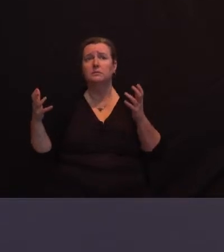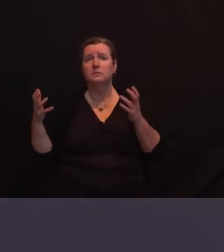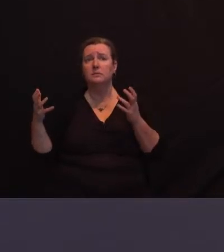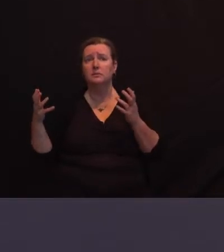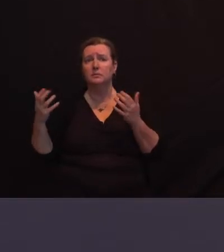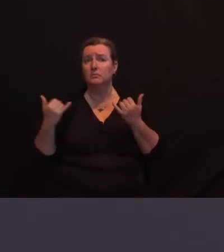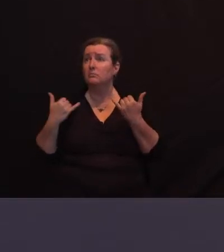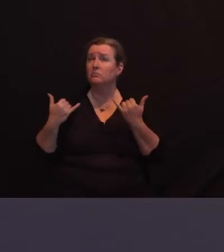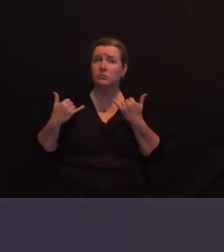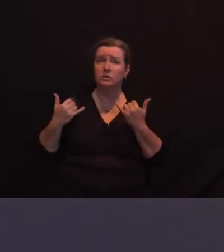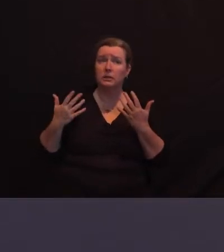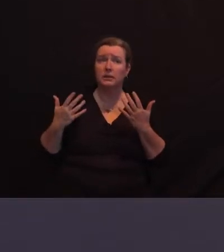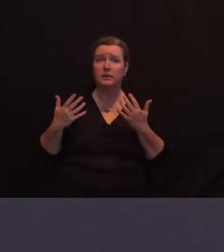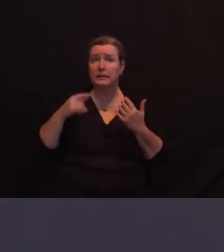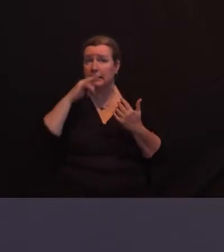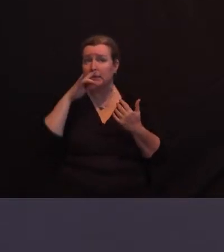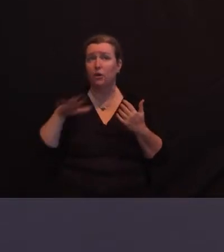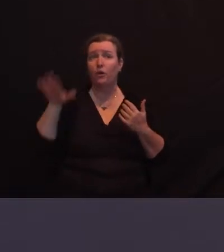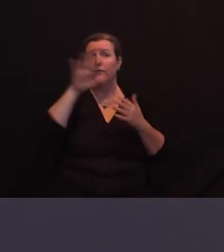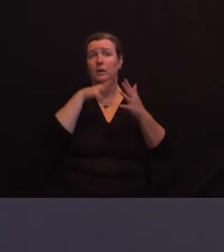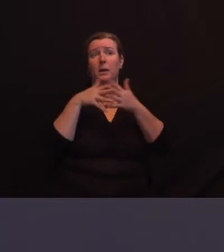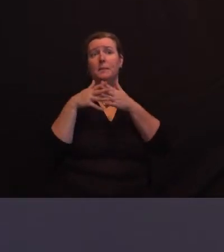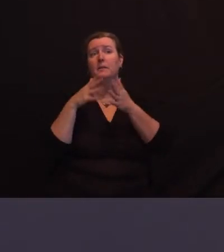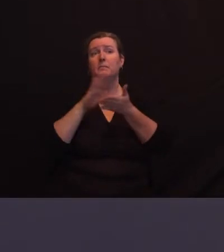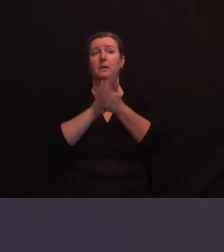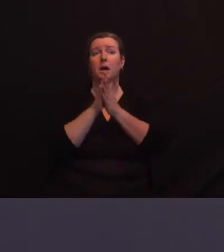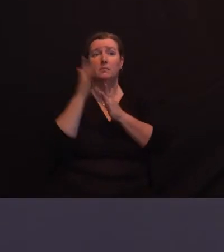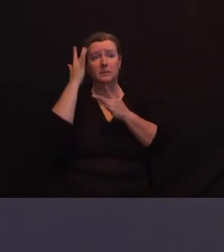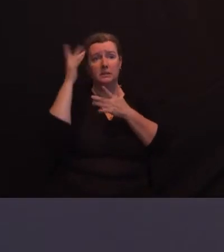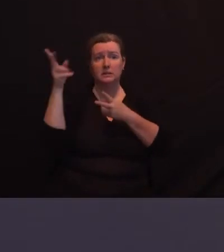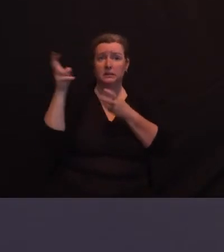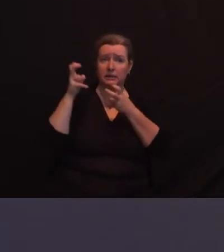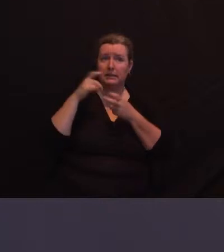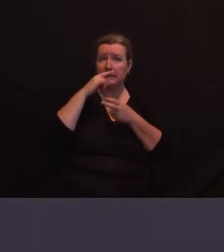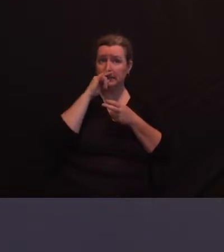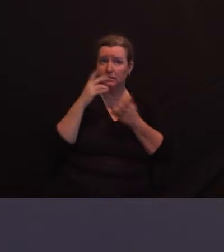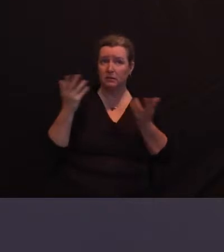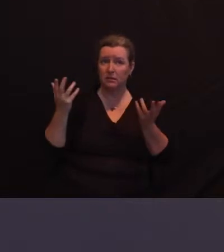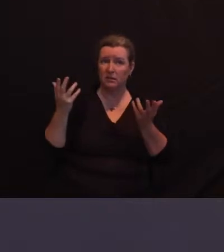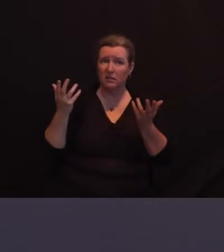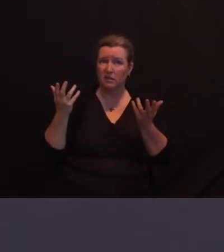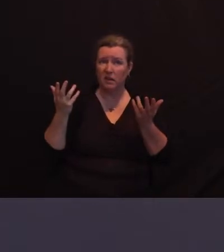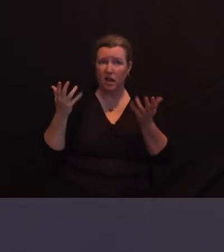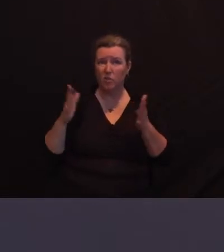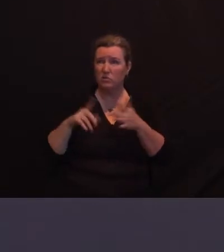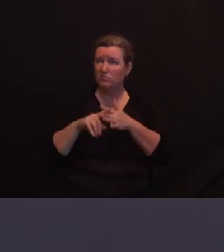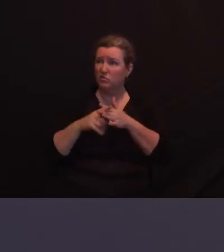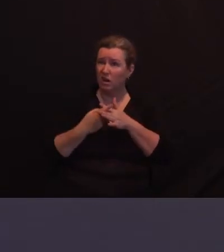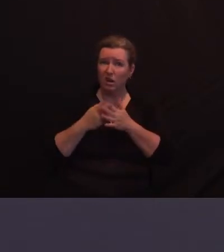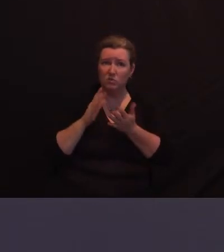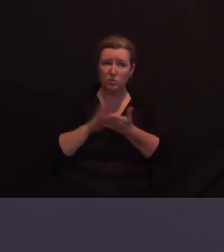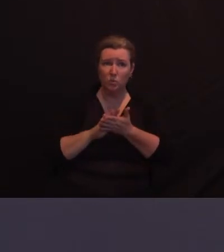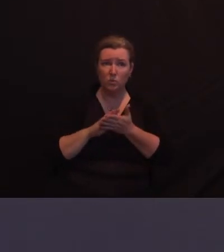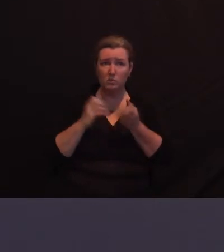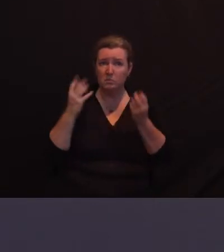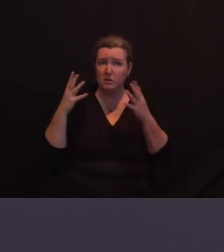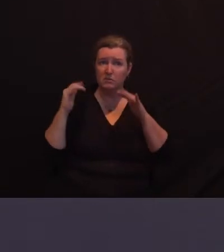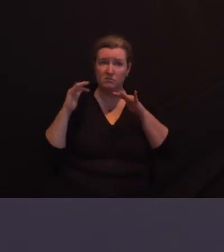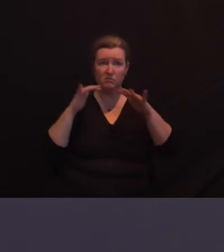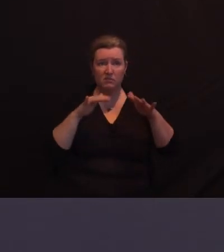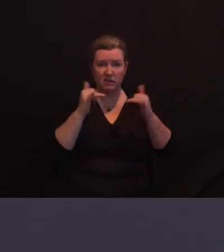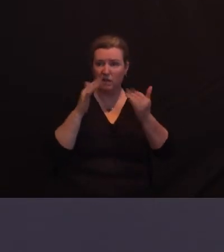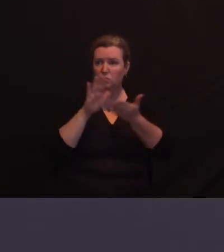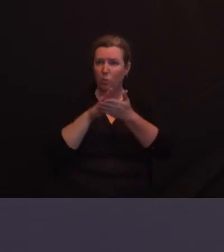all over the country getting infected. A lot of these kids had already started school, thousands of them. Now they're closing the schools,